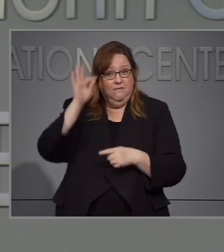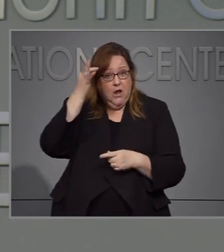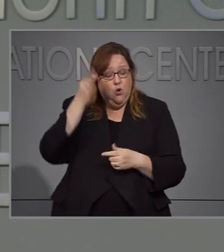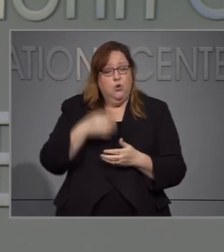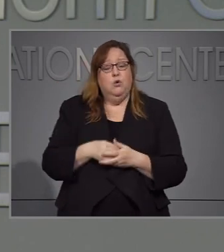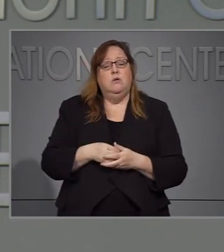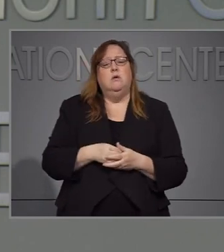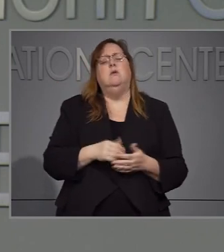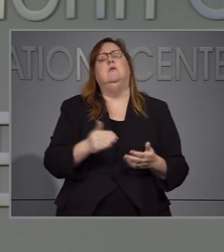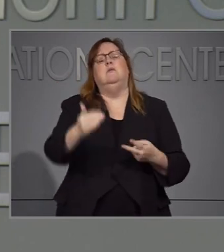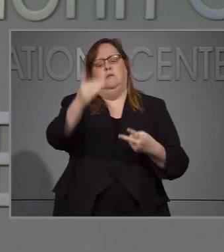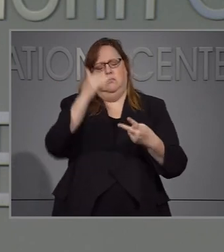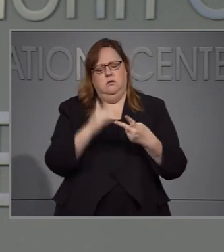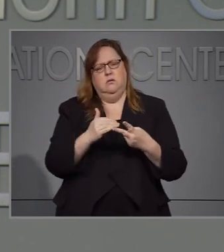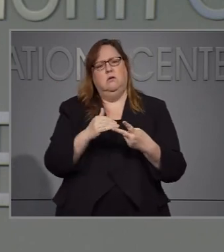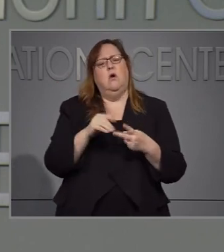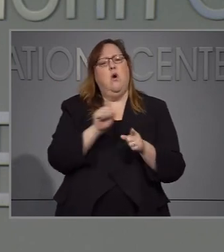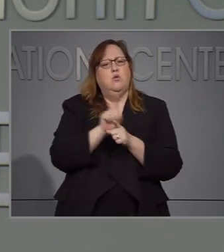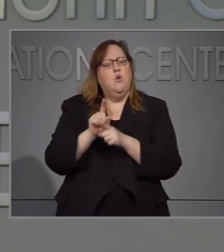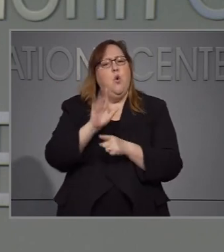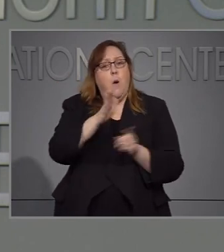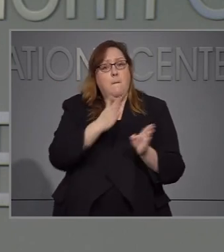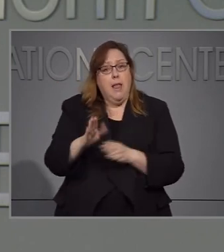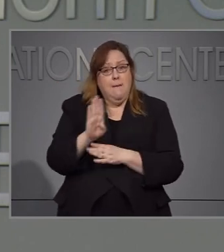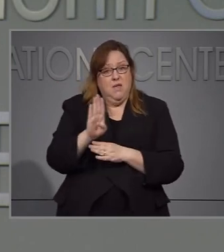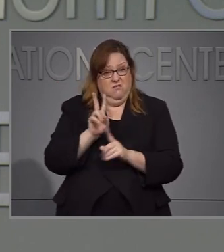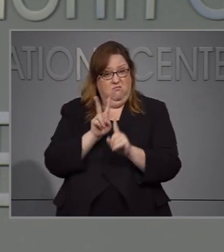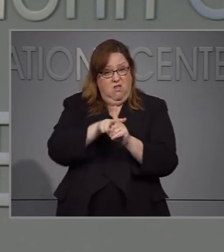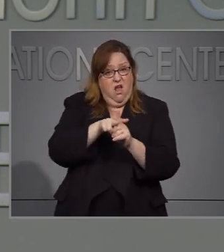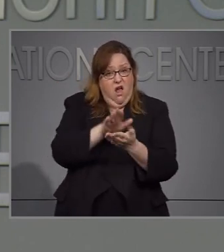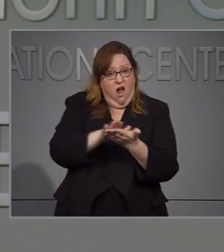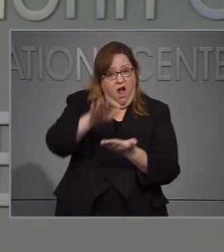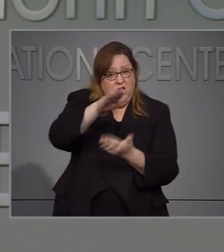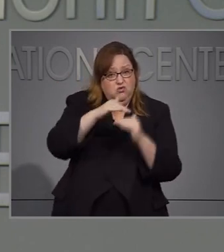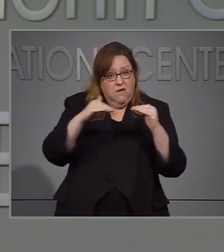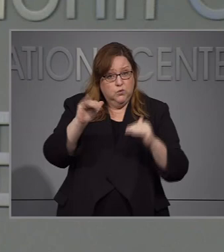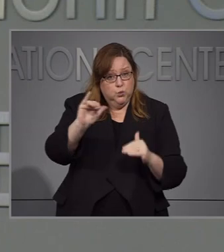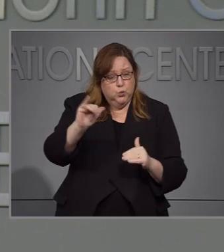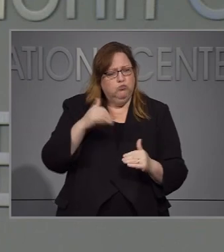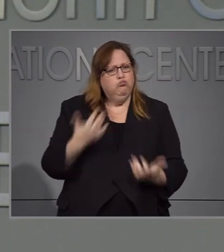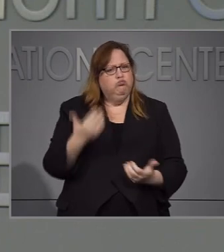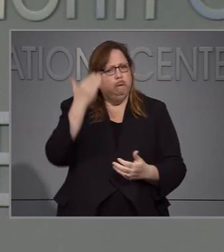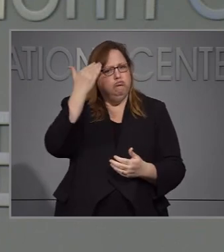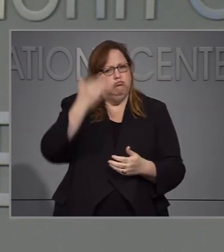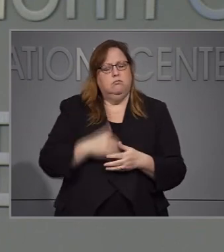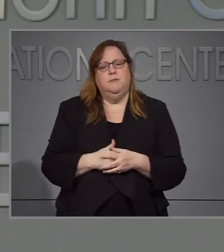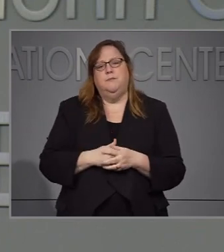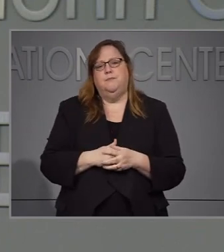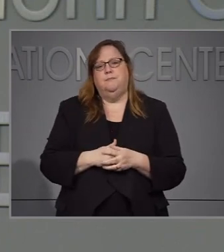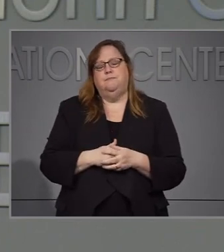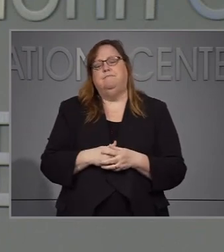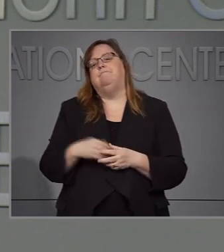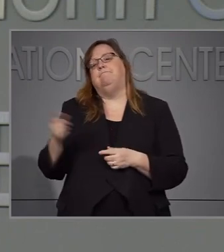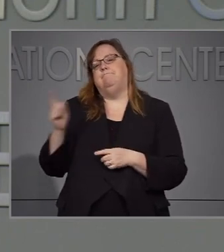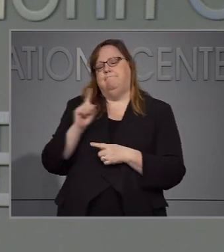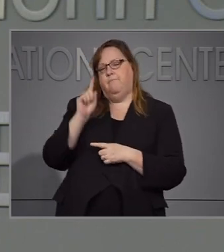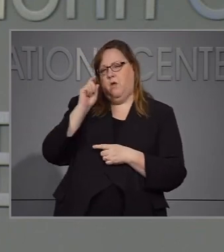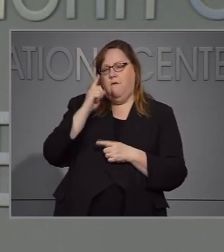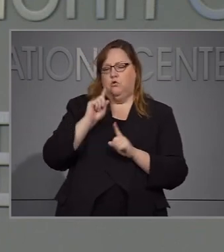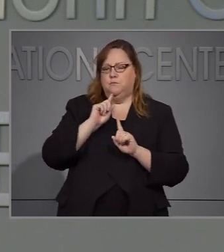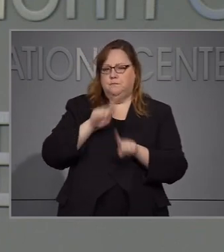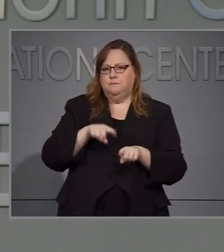colleges as well for a Plan B? Thank you. Number one, we don't respond to those kind of threats. We're